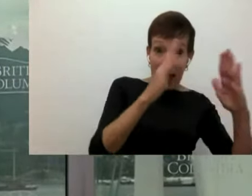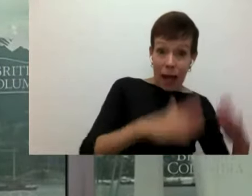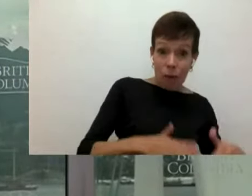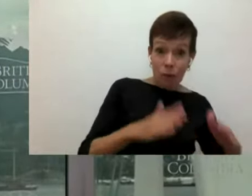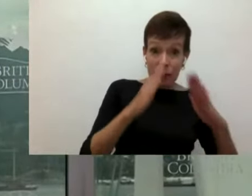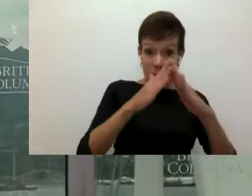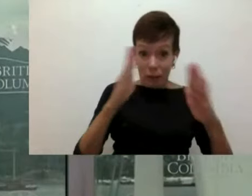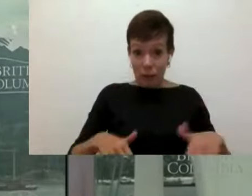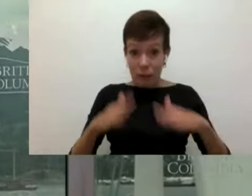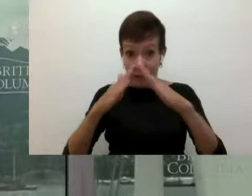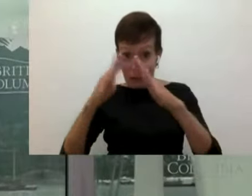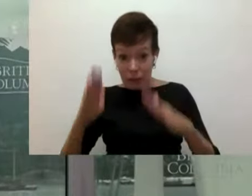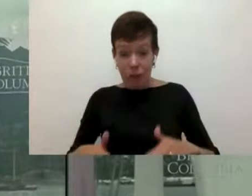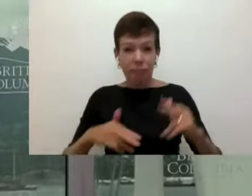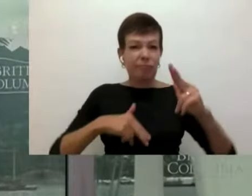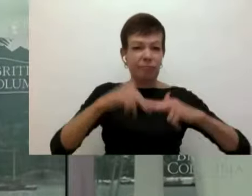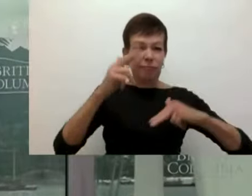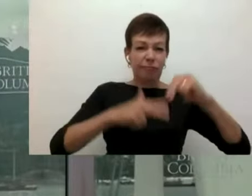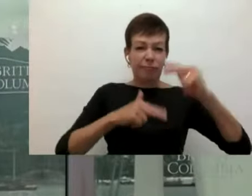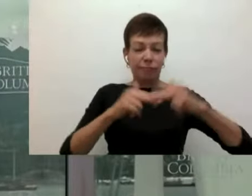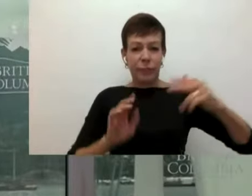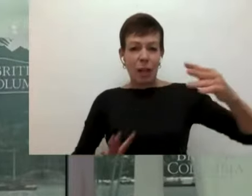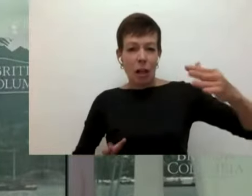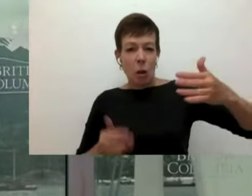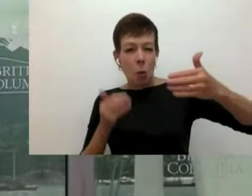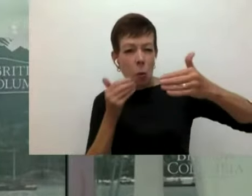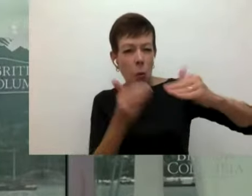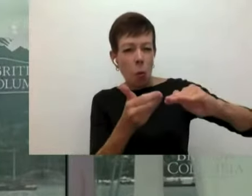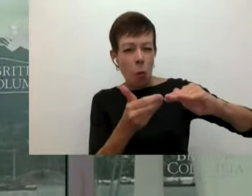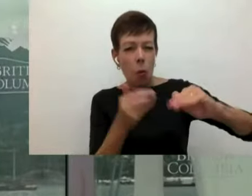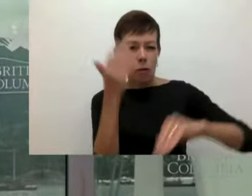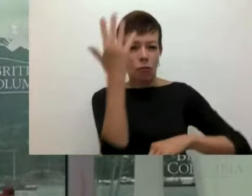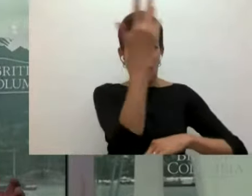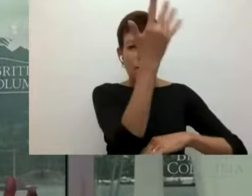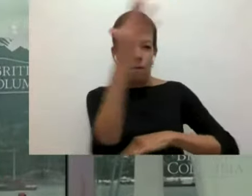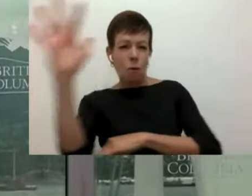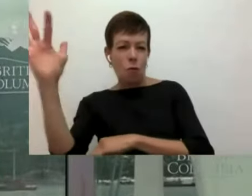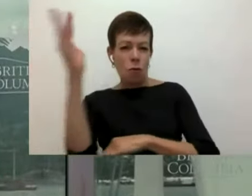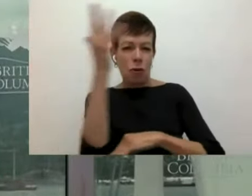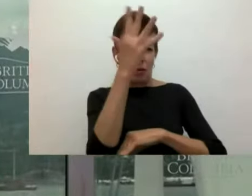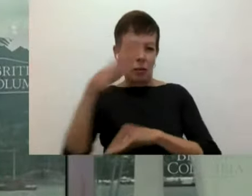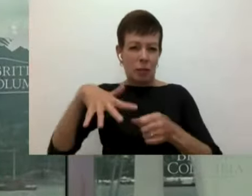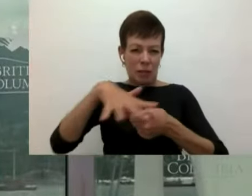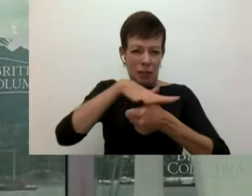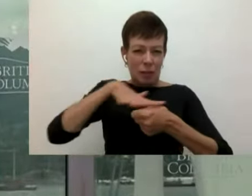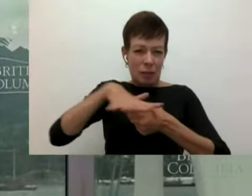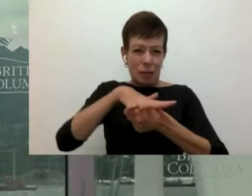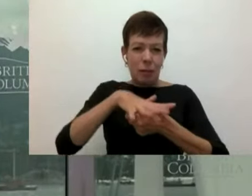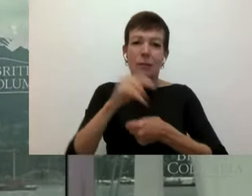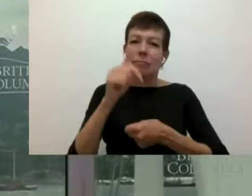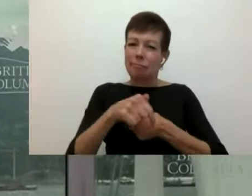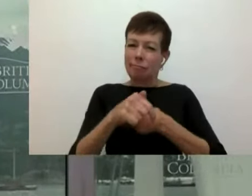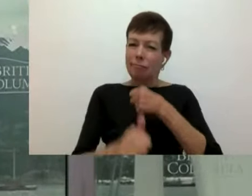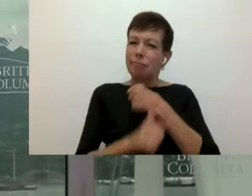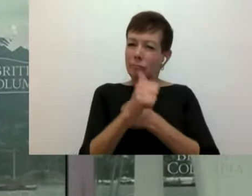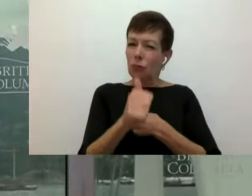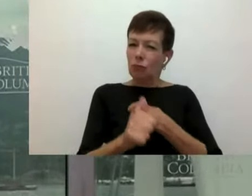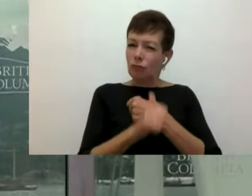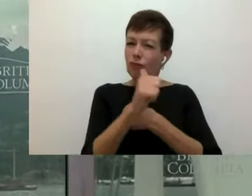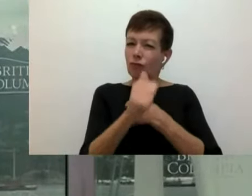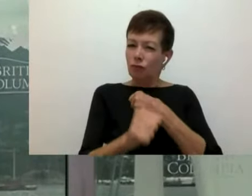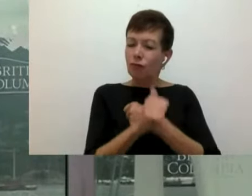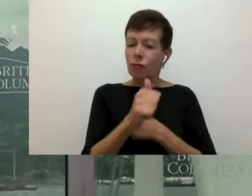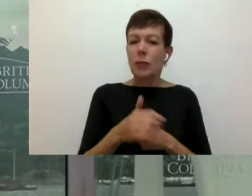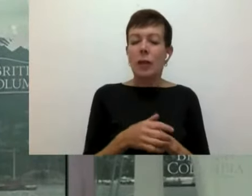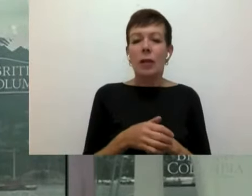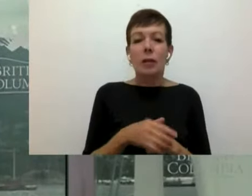is interface areas. That's where houses and subdivisions and buildings join the forest, and that's the areas that